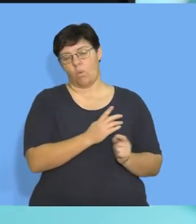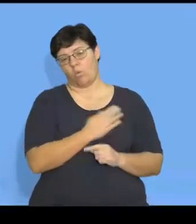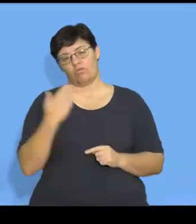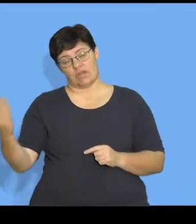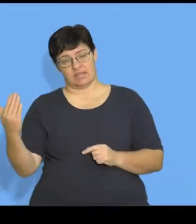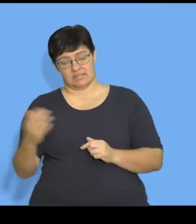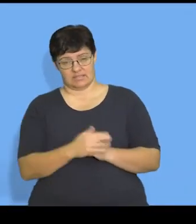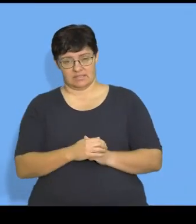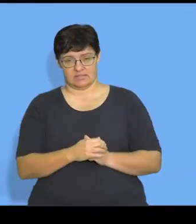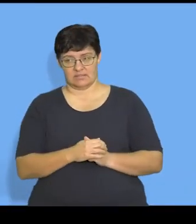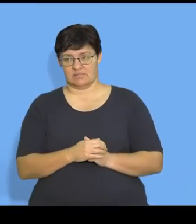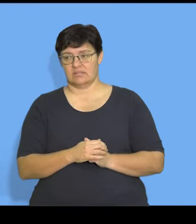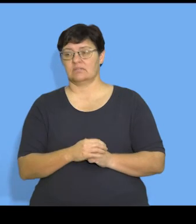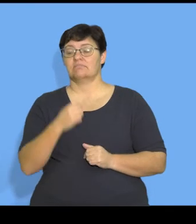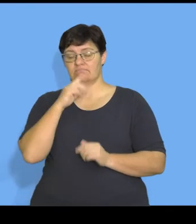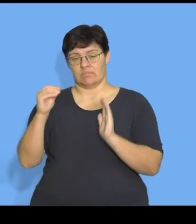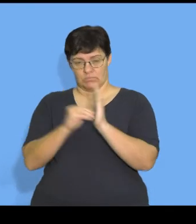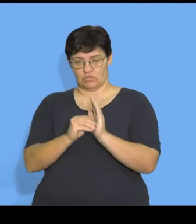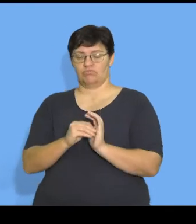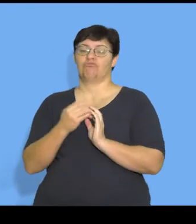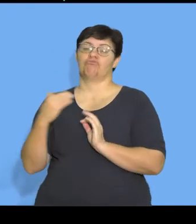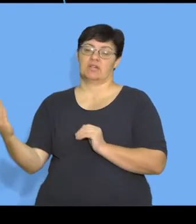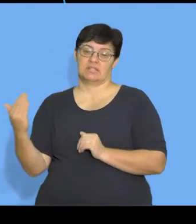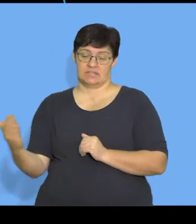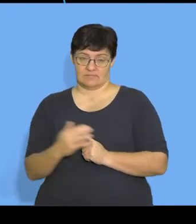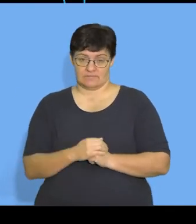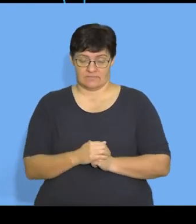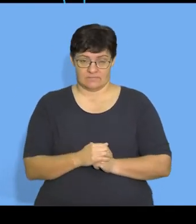right. I still need to say